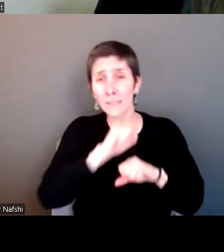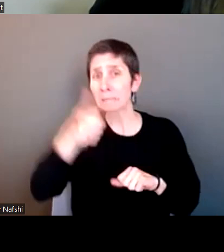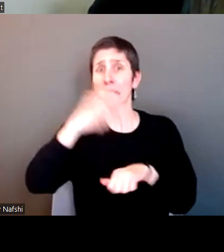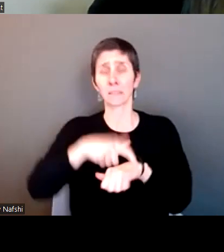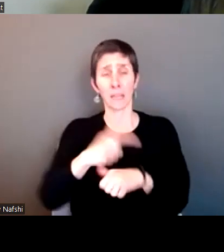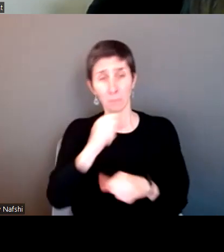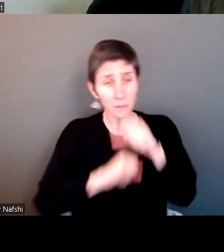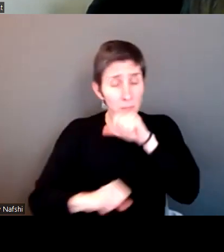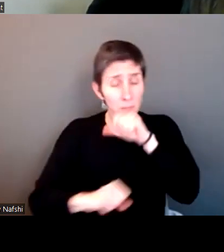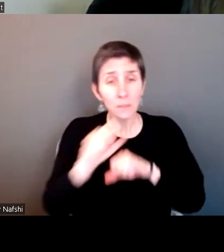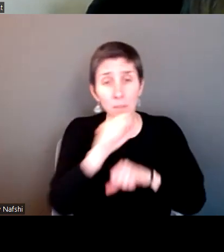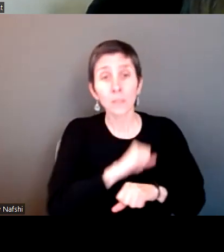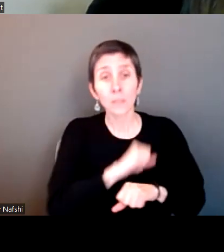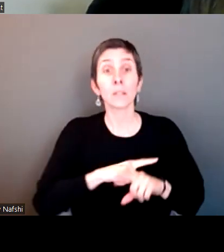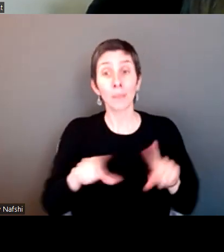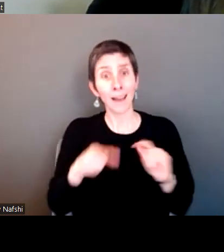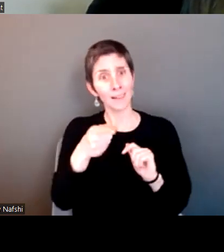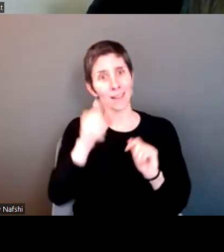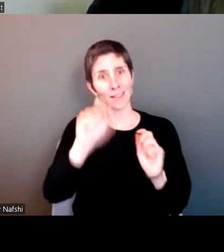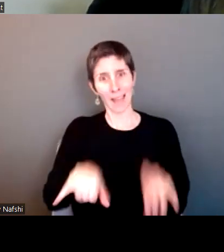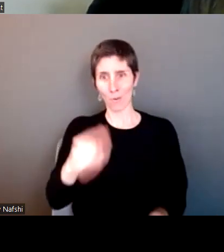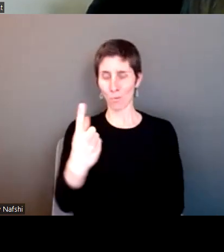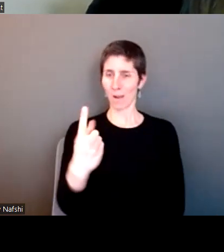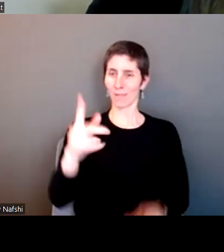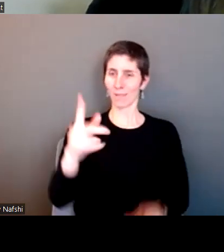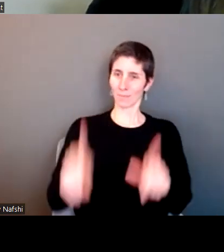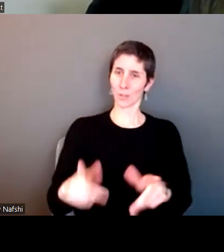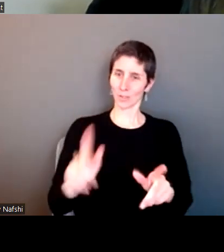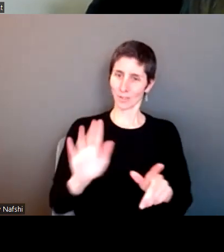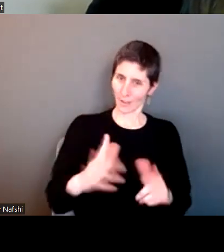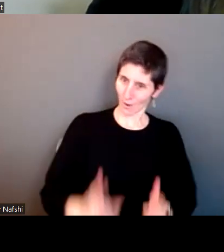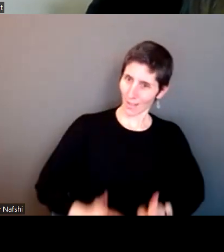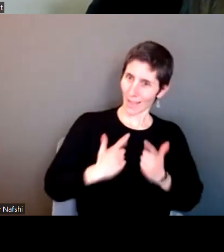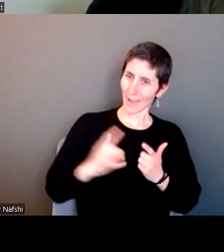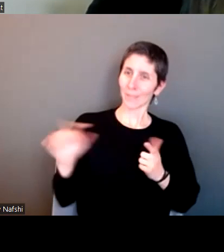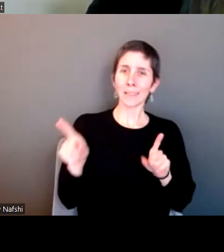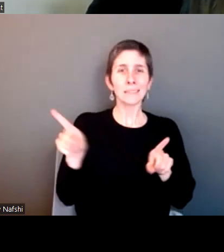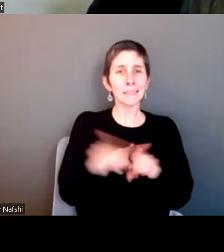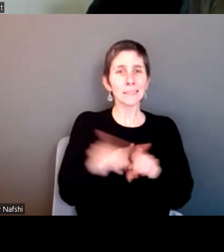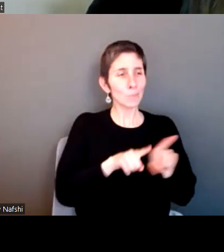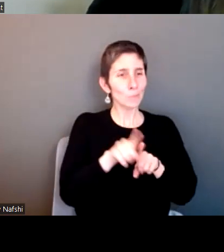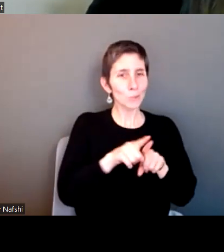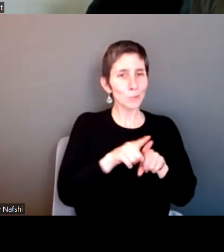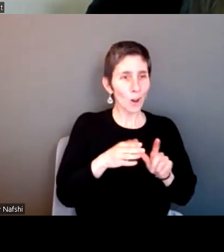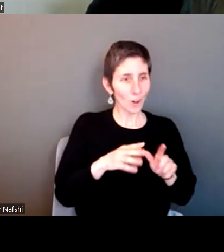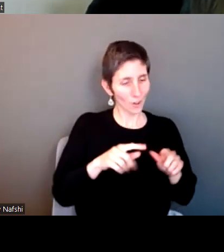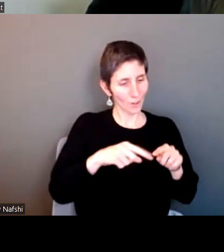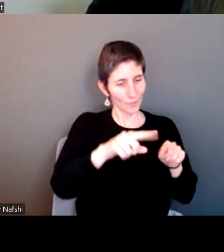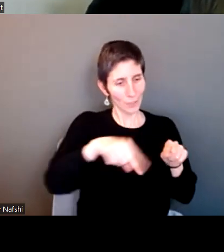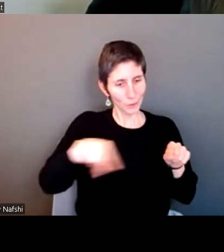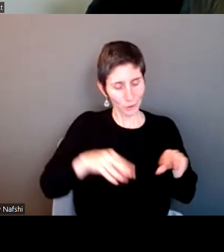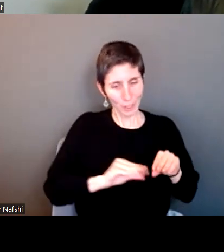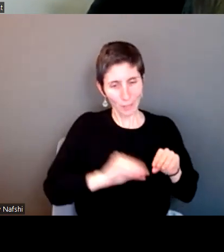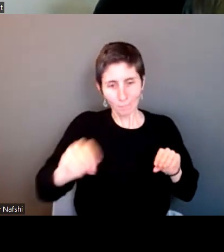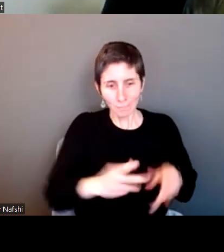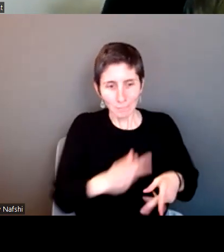a difference, even in that one starfish life, you know, it's really important. And so that's, I think, what keeps the people